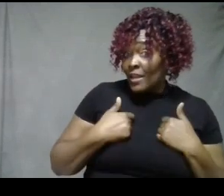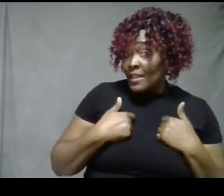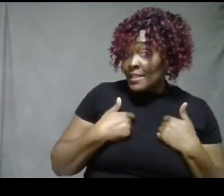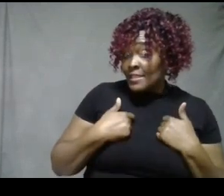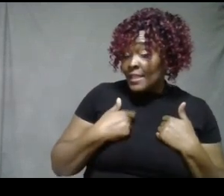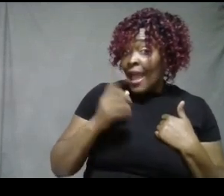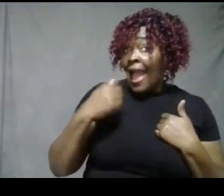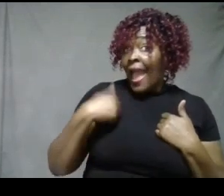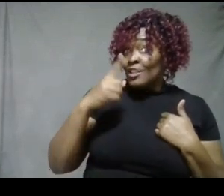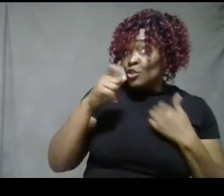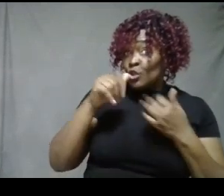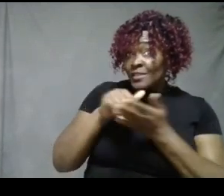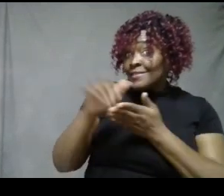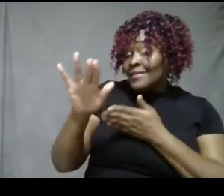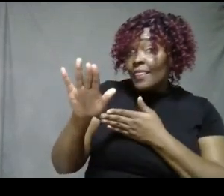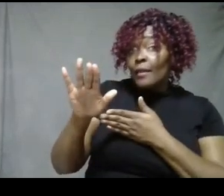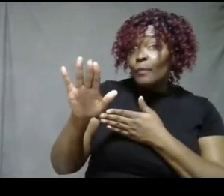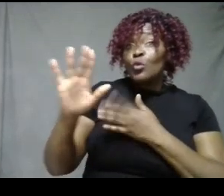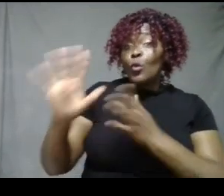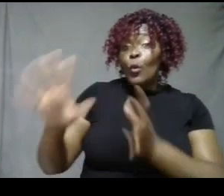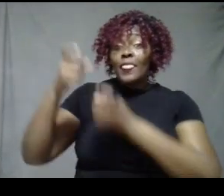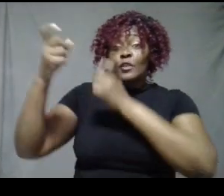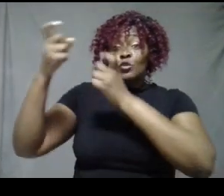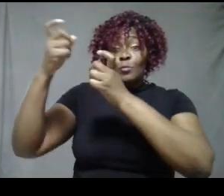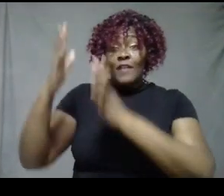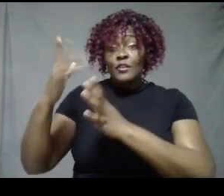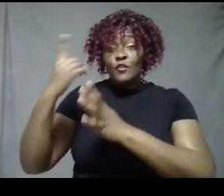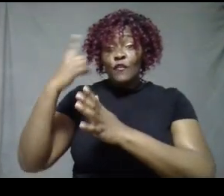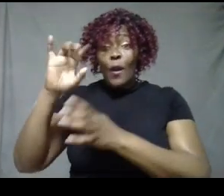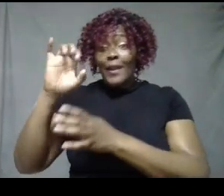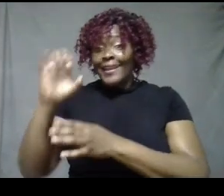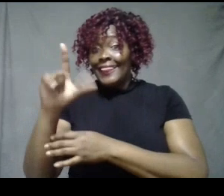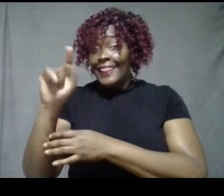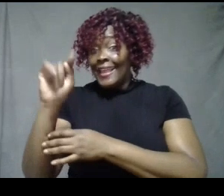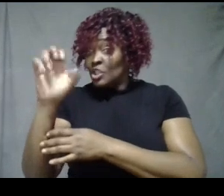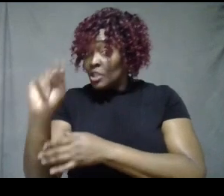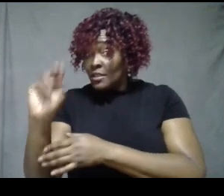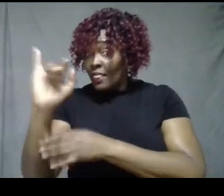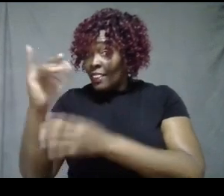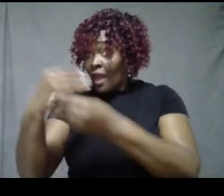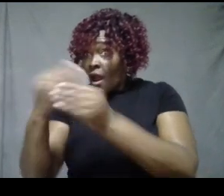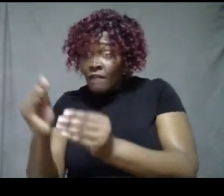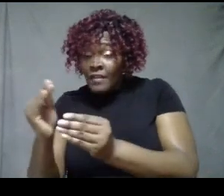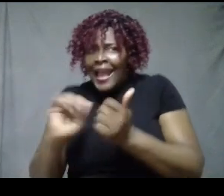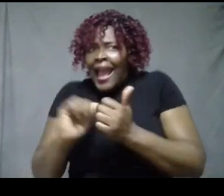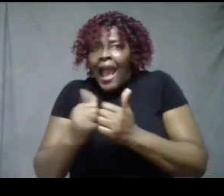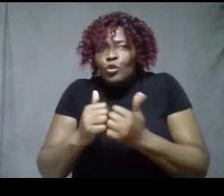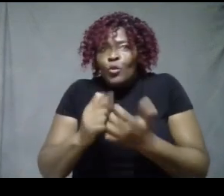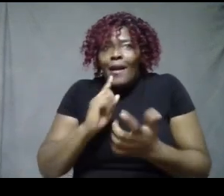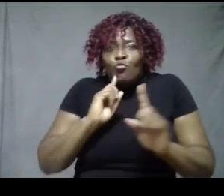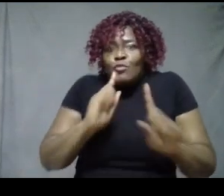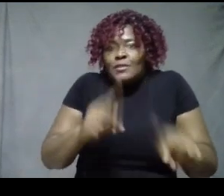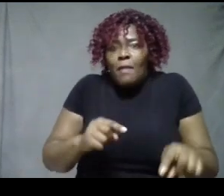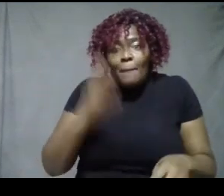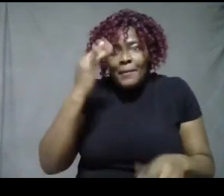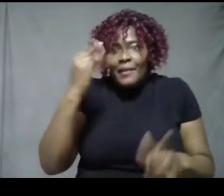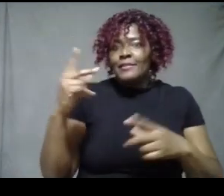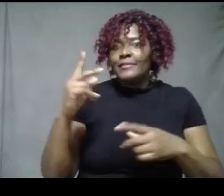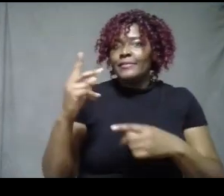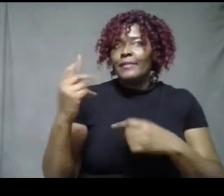to the supervisor of election office? How should I answer when that question comes up? Because it has come up to